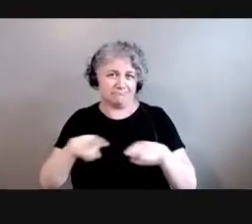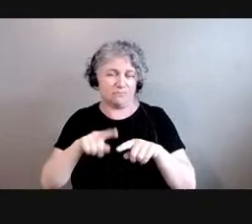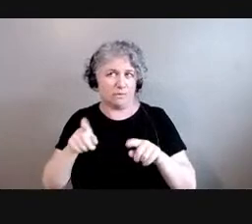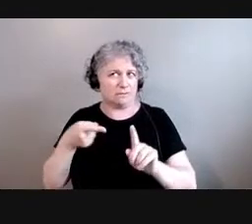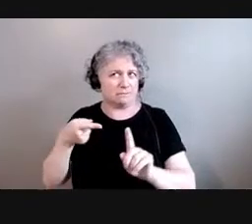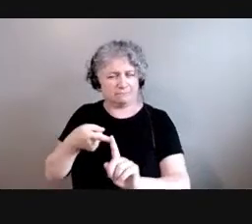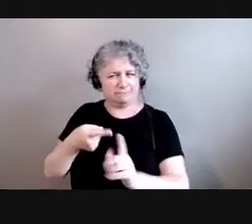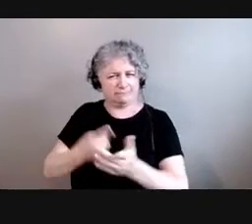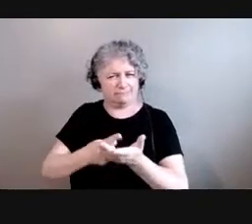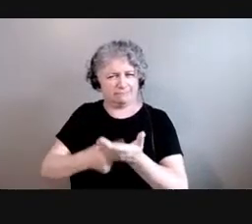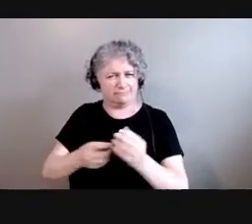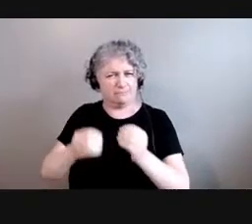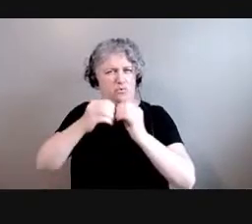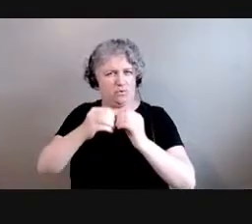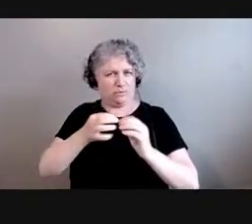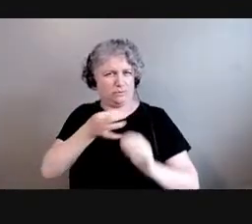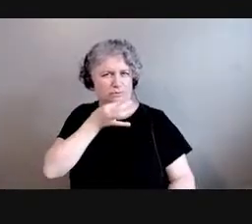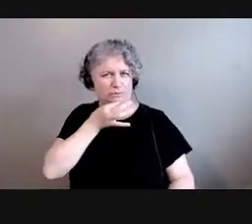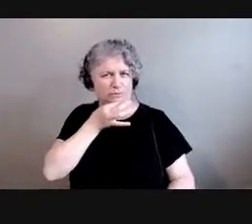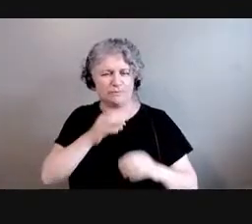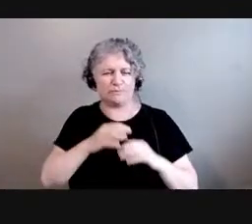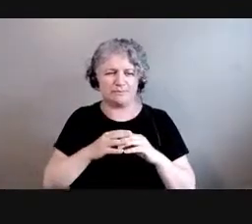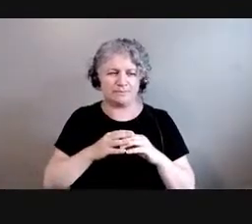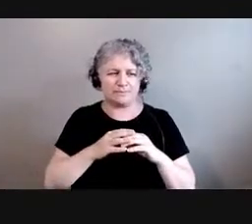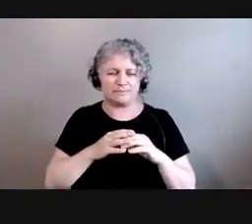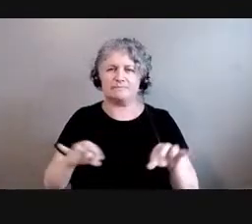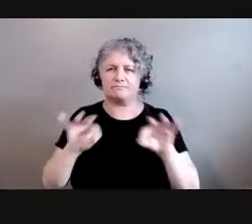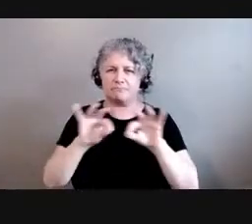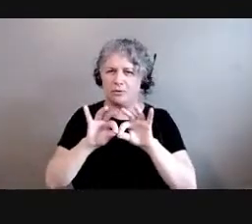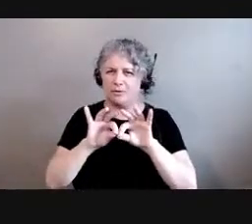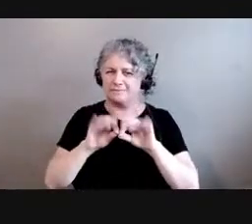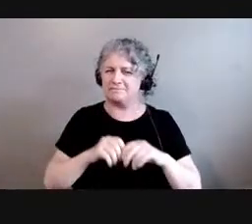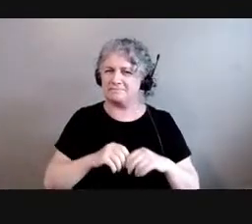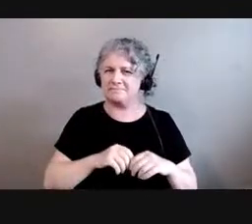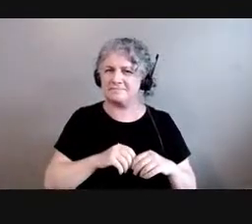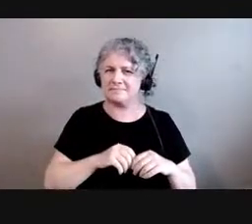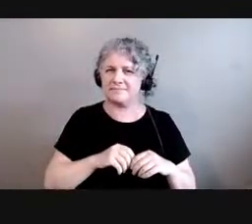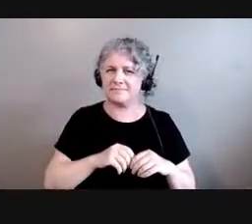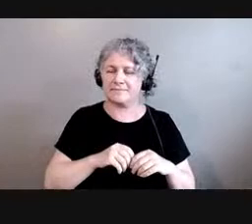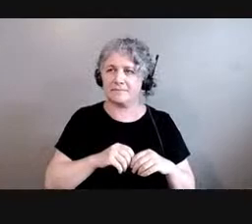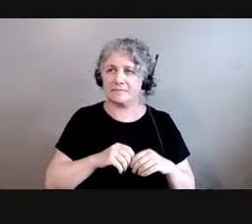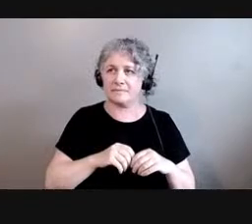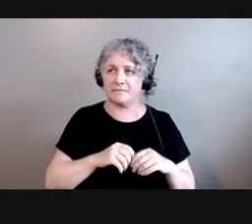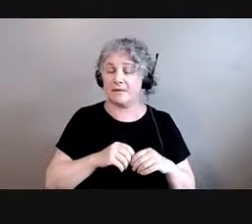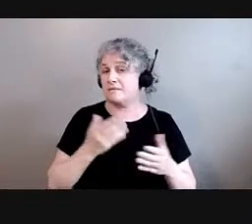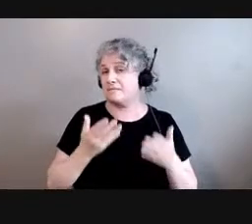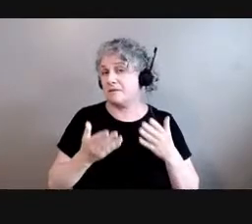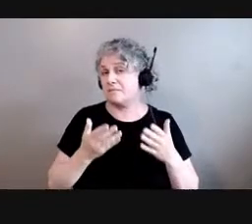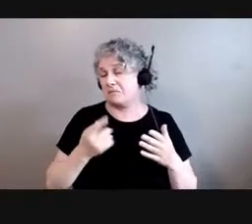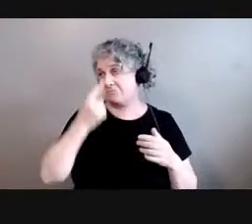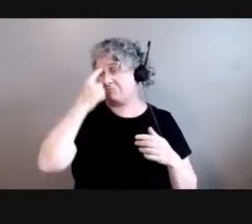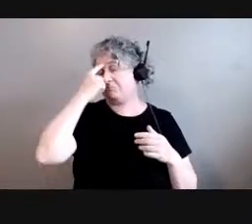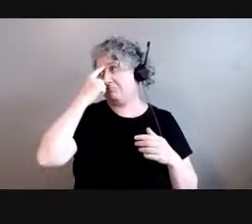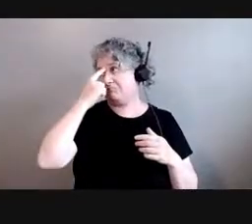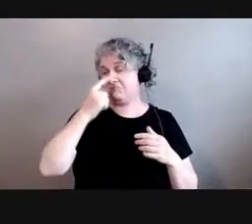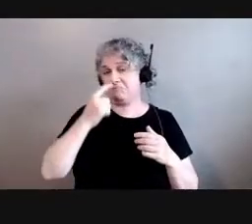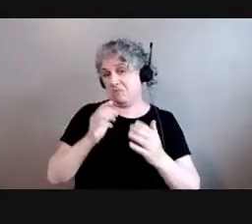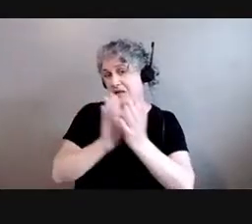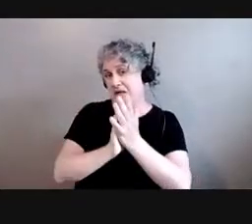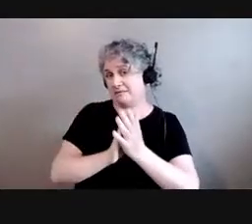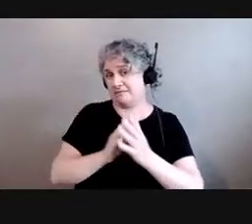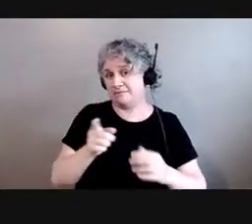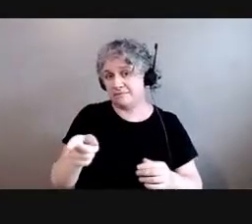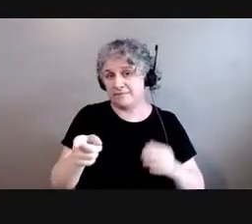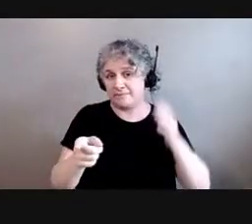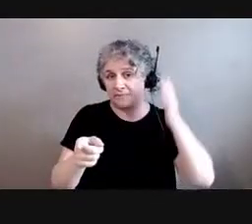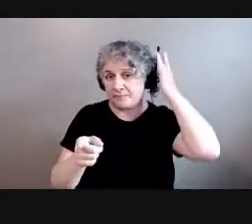to that in a bit, because it's an important one, which maybe leads me to ask you, you know, when you're